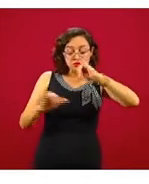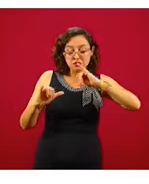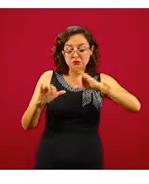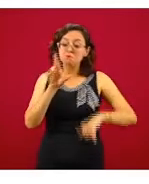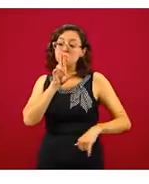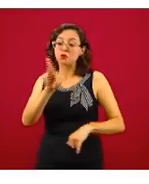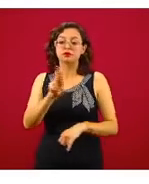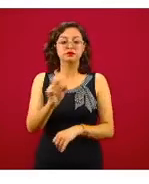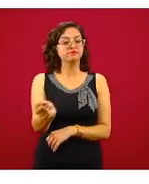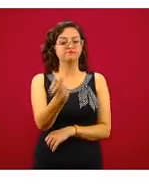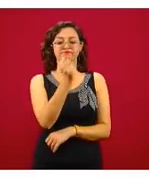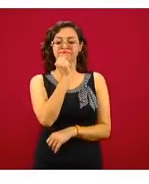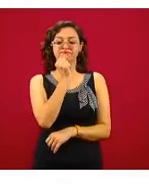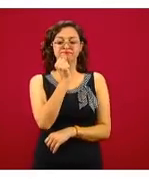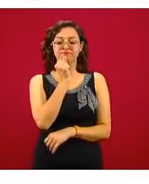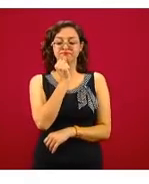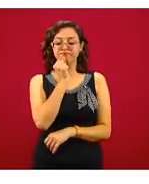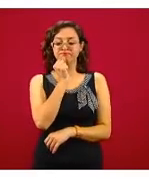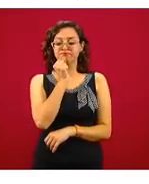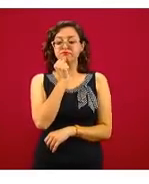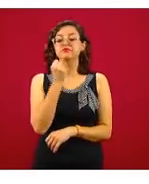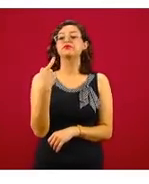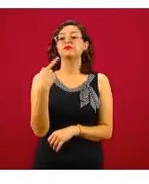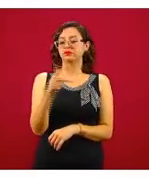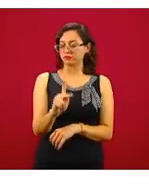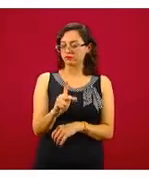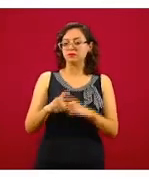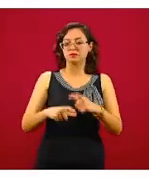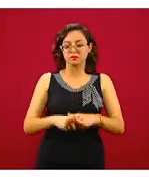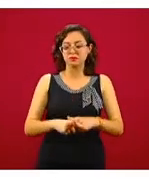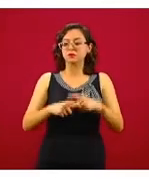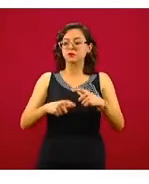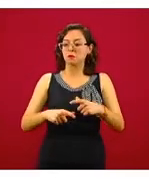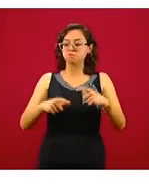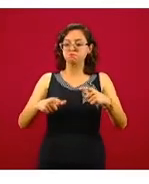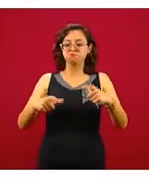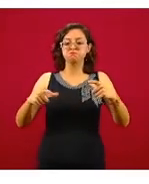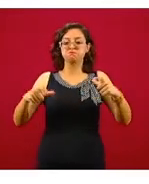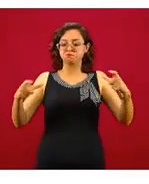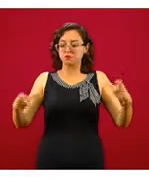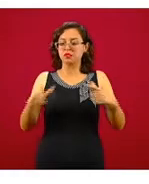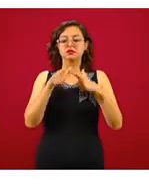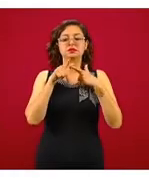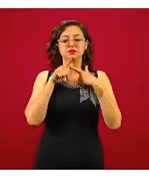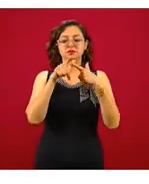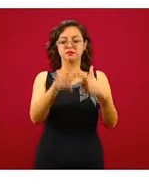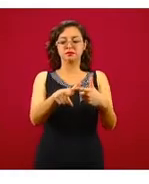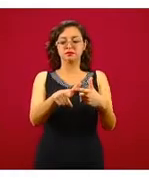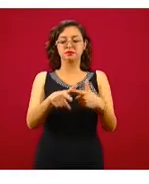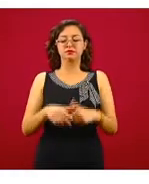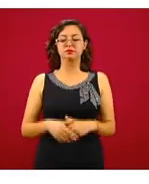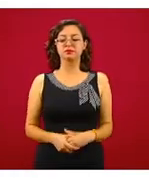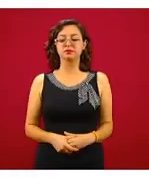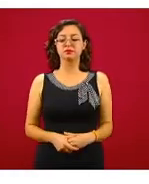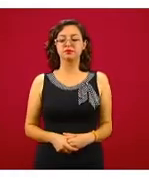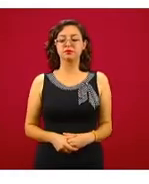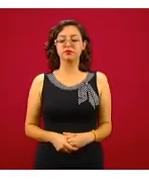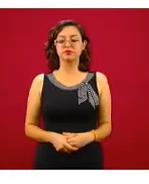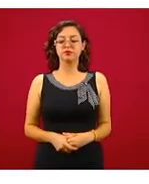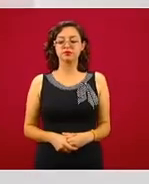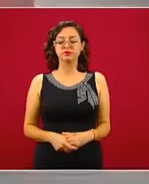registration, and also the suspect cases that appear represented in yellow.